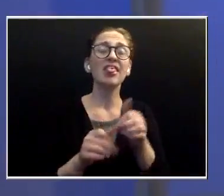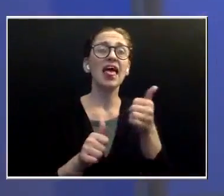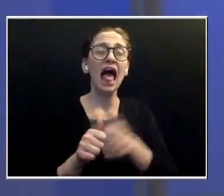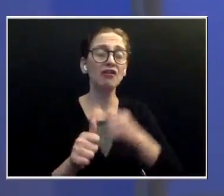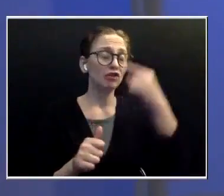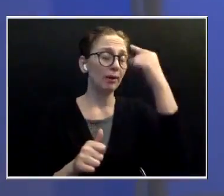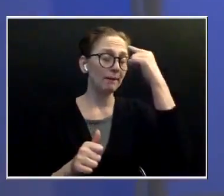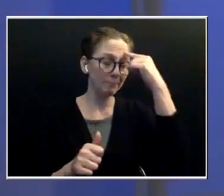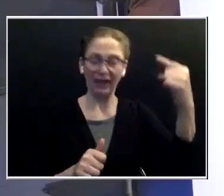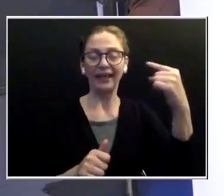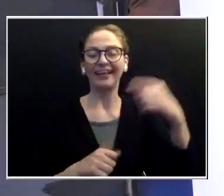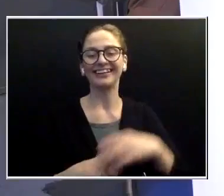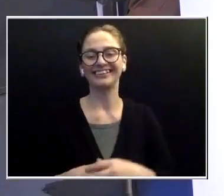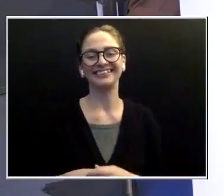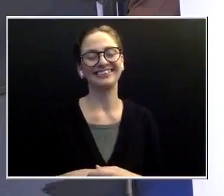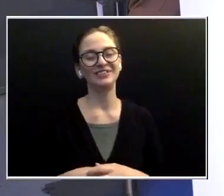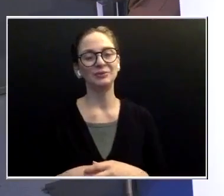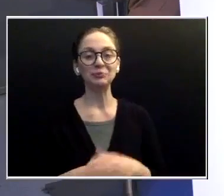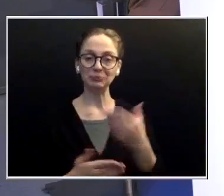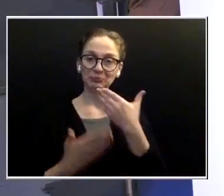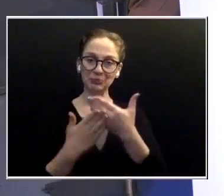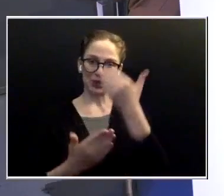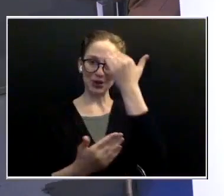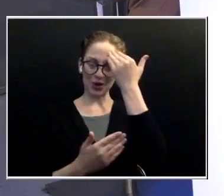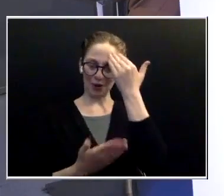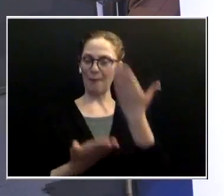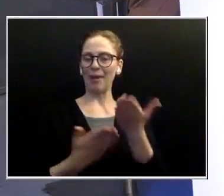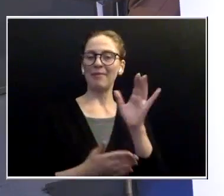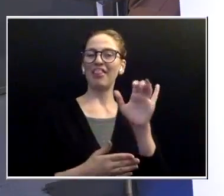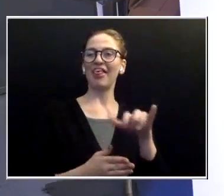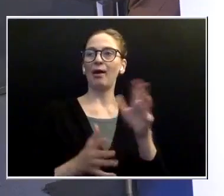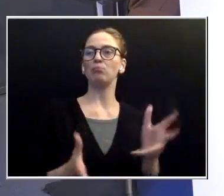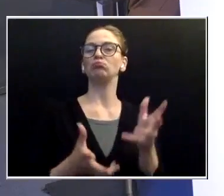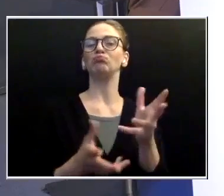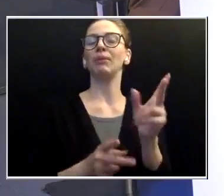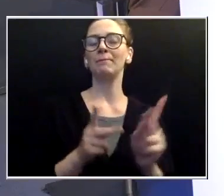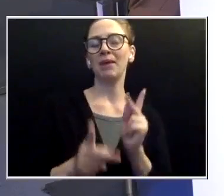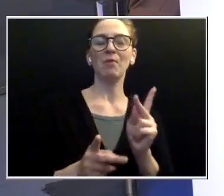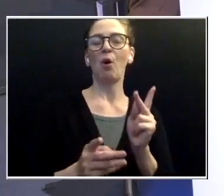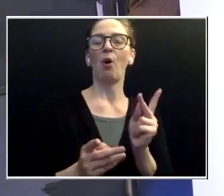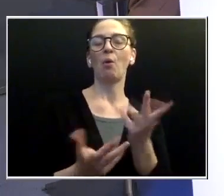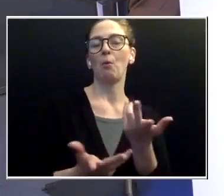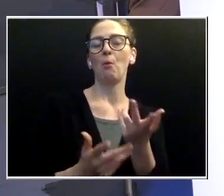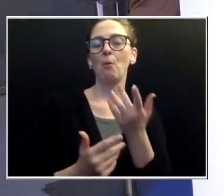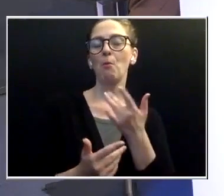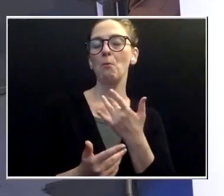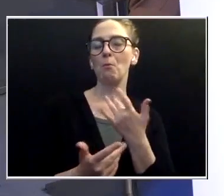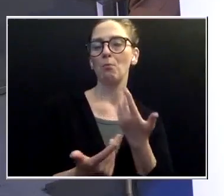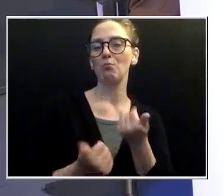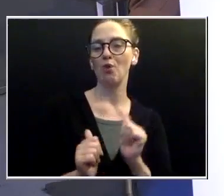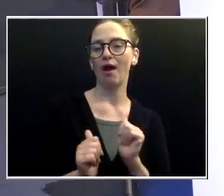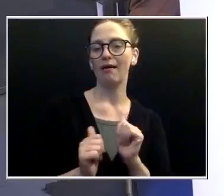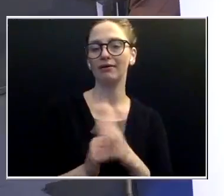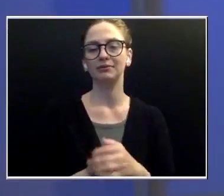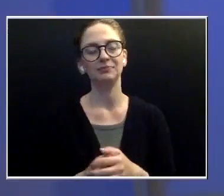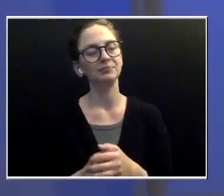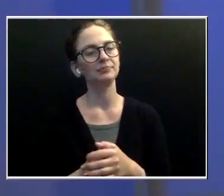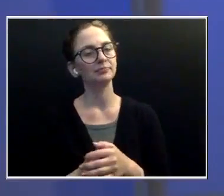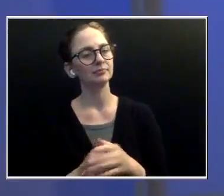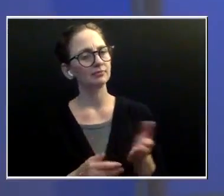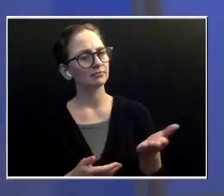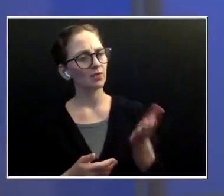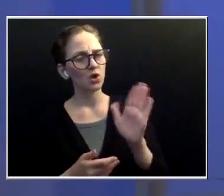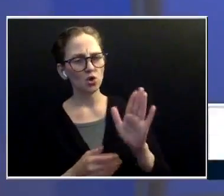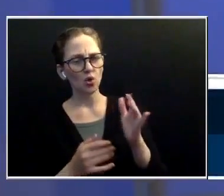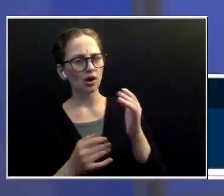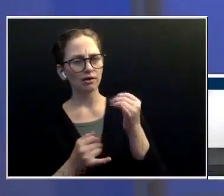to know, though, and it might entice people to look into it. Courtney, what's the big takeaway from your story? What do you want people to know? I think I said this before in